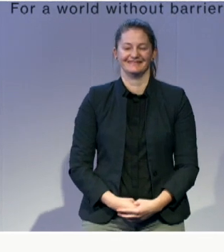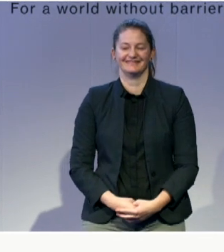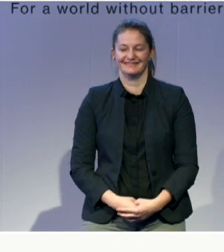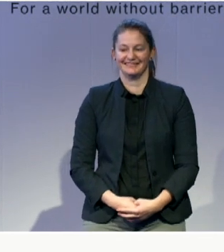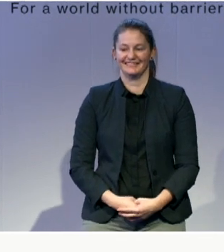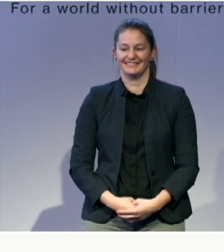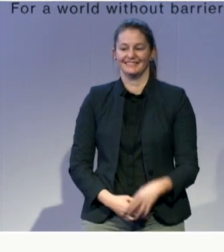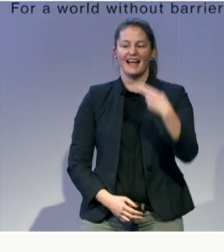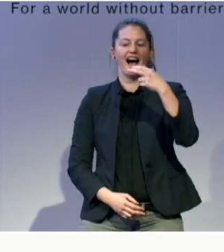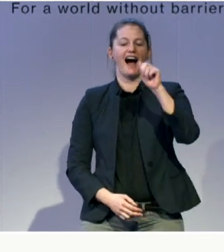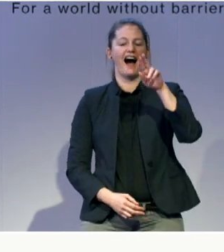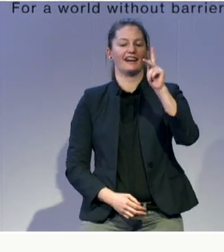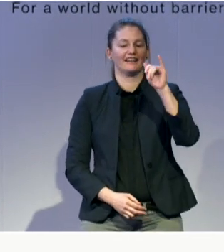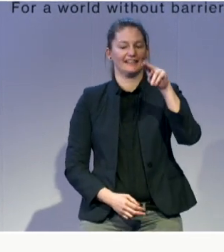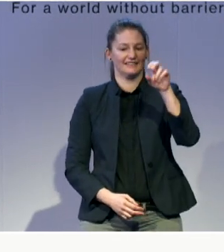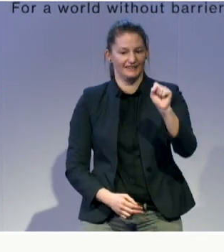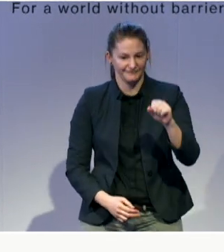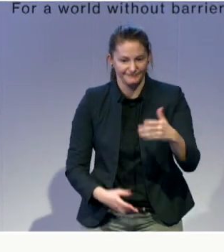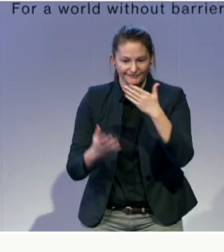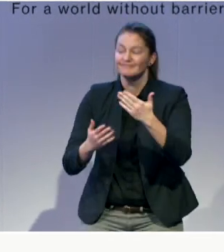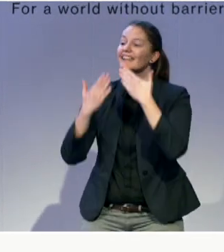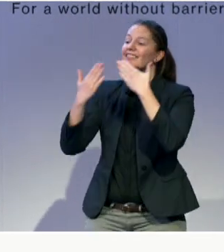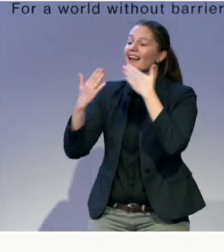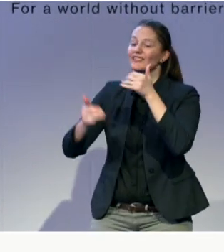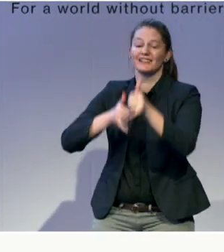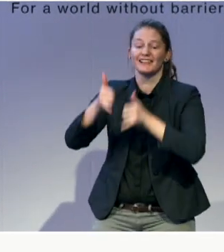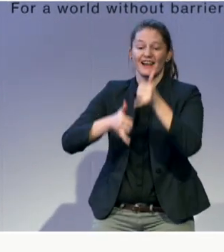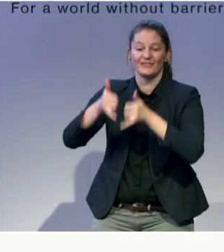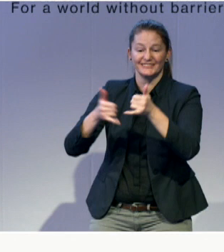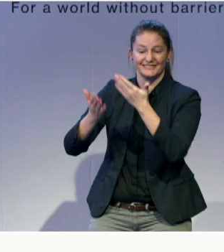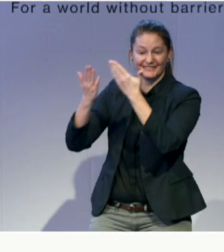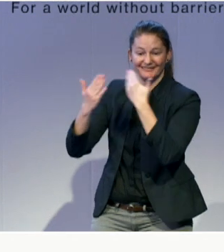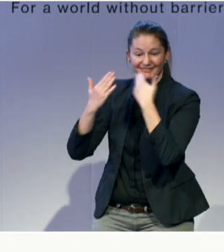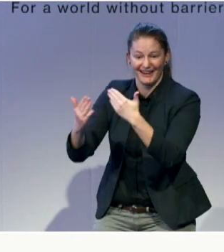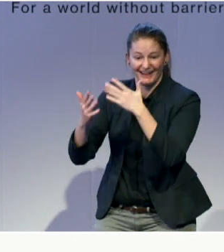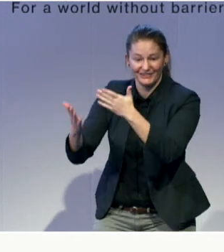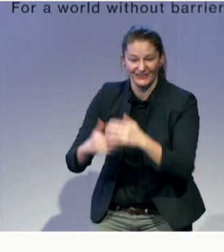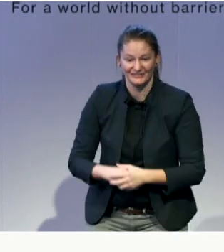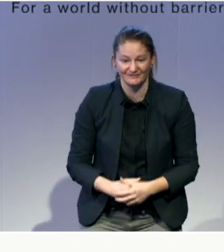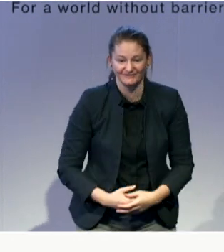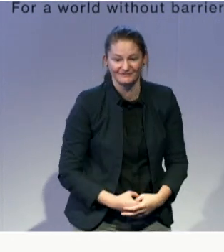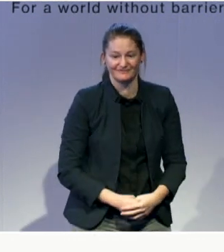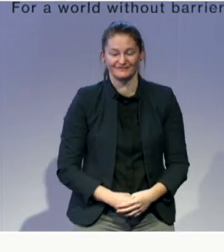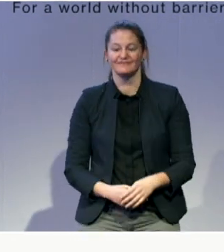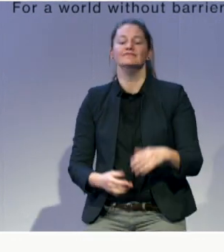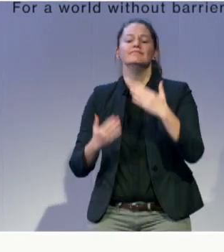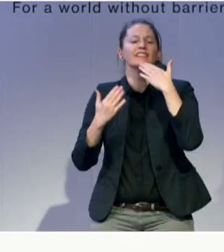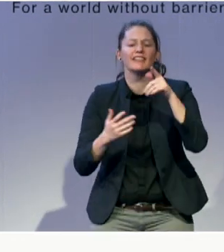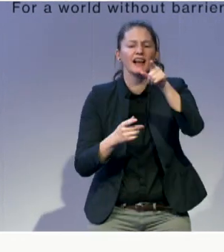Thank you very much, Caroline. And let me first of all thank Martin Essl, the Essl Foundation, and the Zero